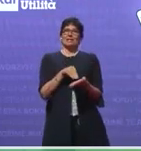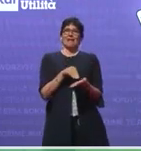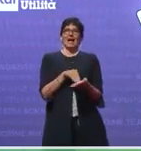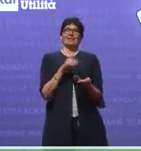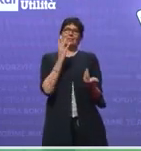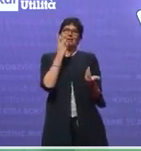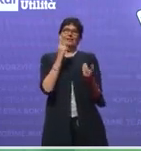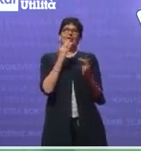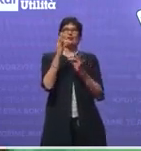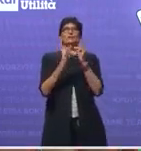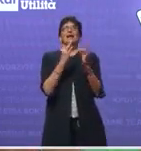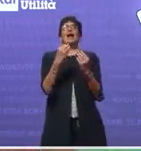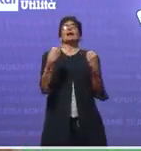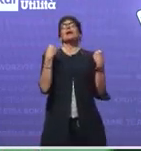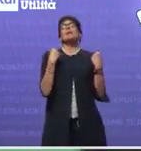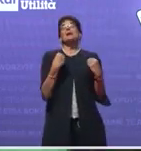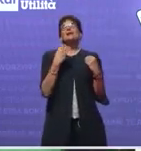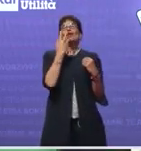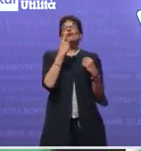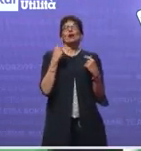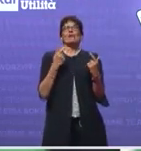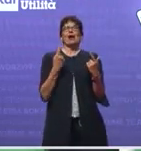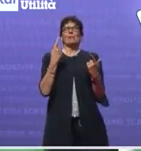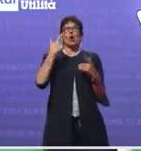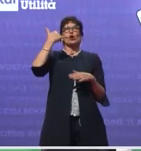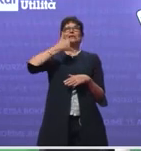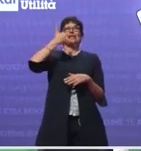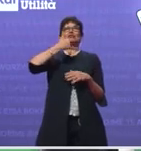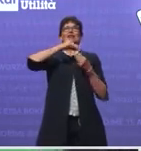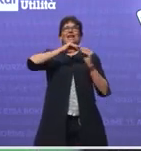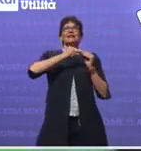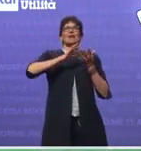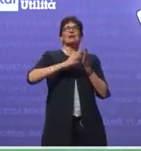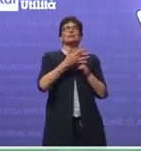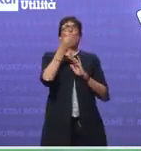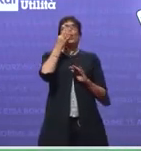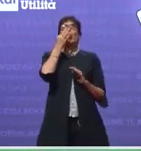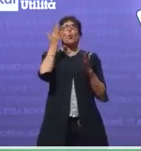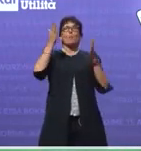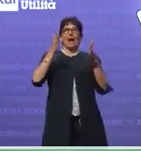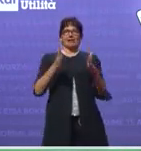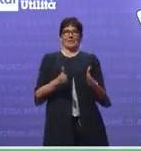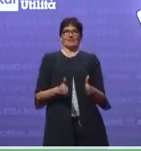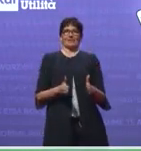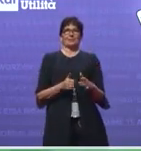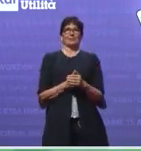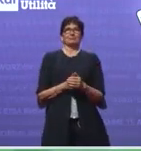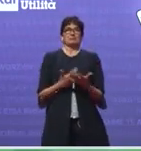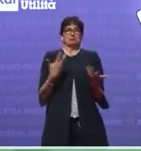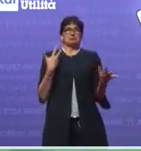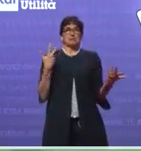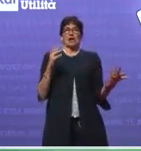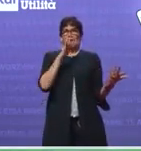humanize artificial intelligence. And there are many examples of artificial intelligence with